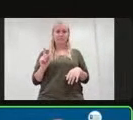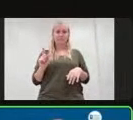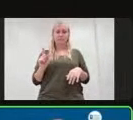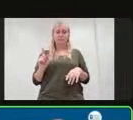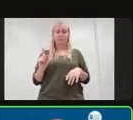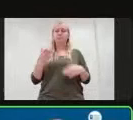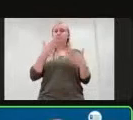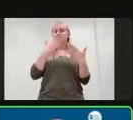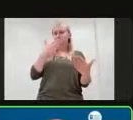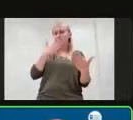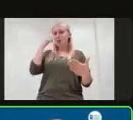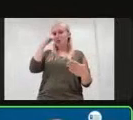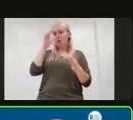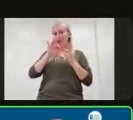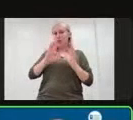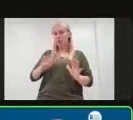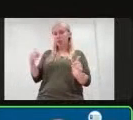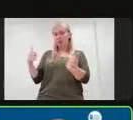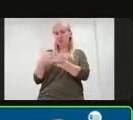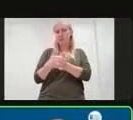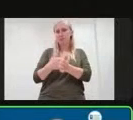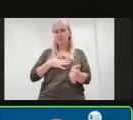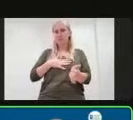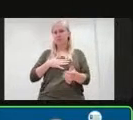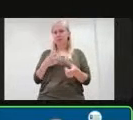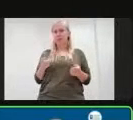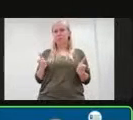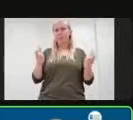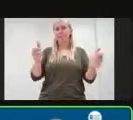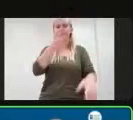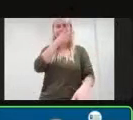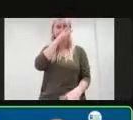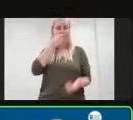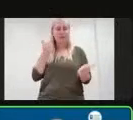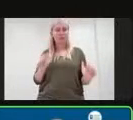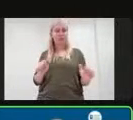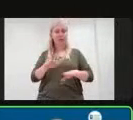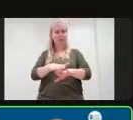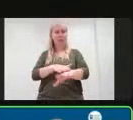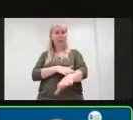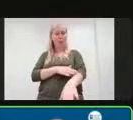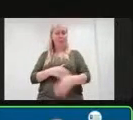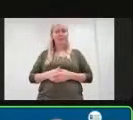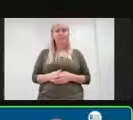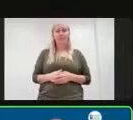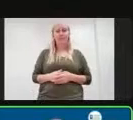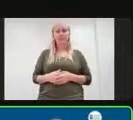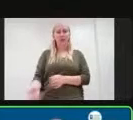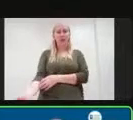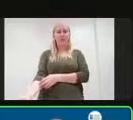Thank you for the interpreter keeping up with my rapid speech. I will try to speak more slowly.